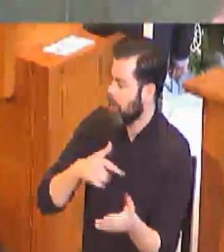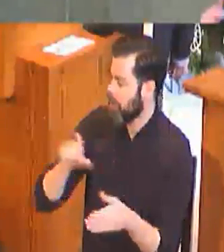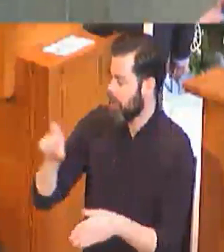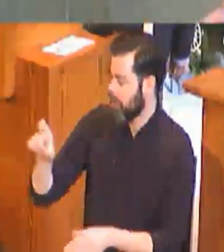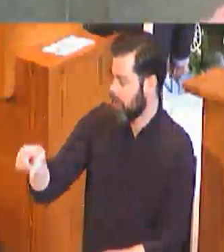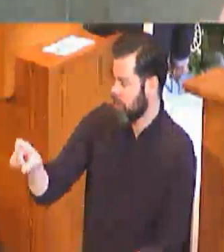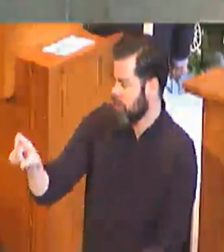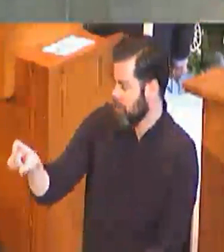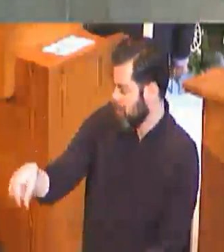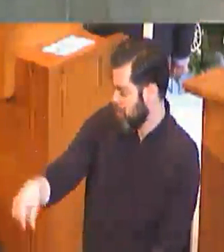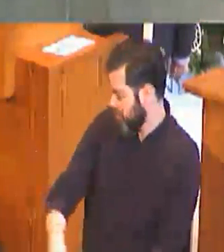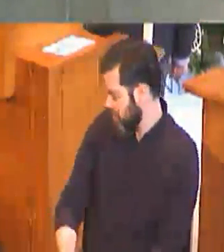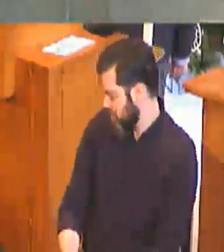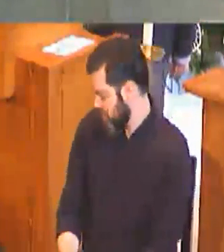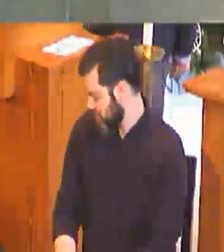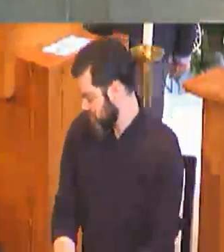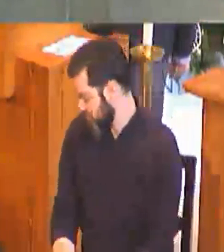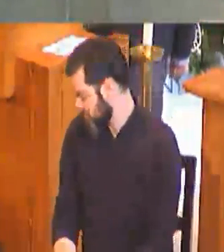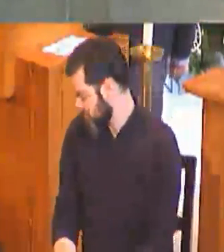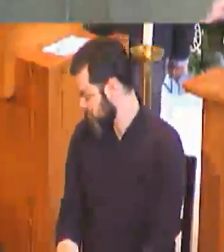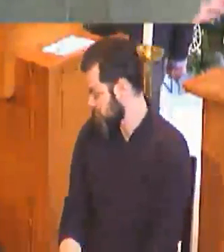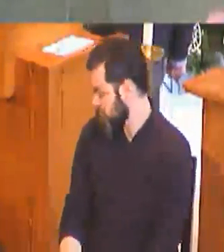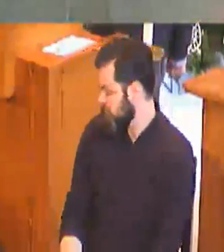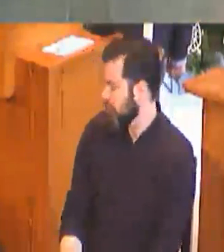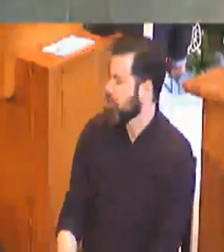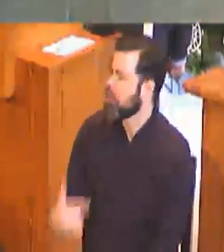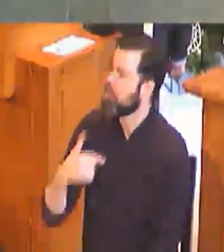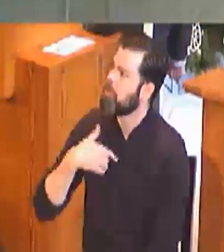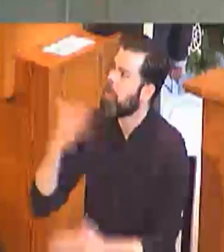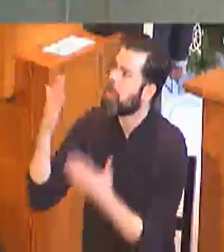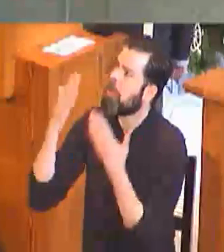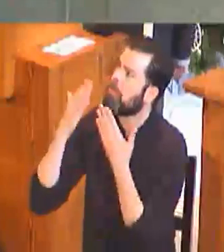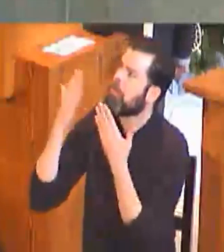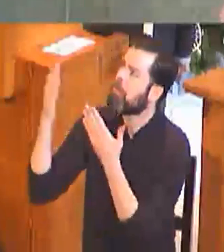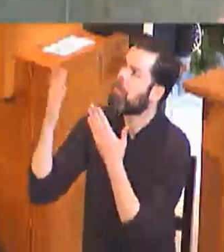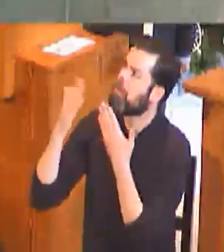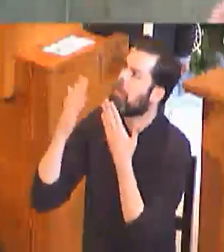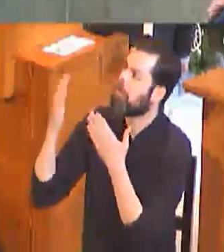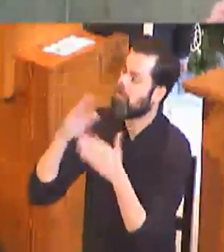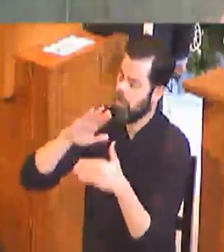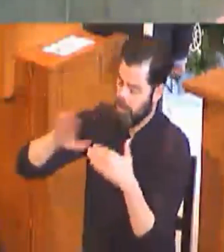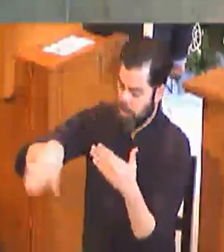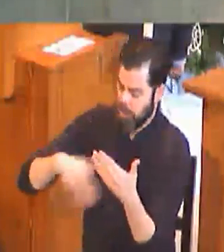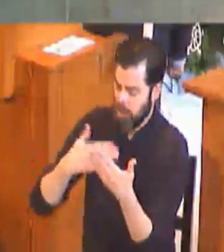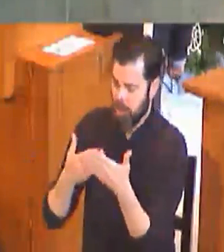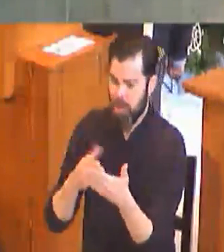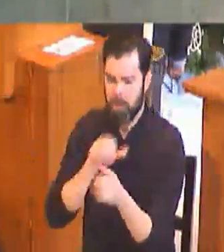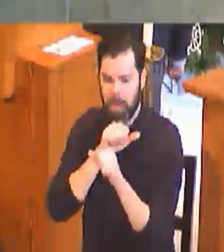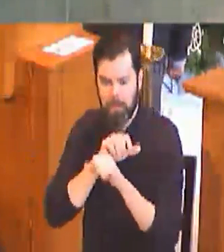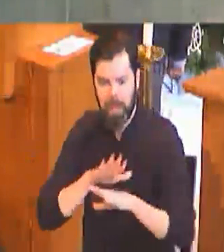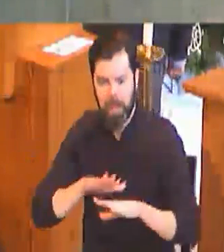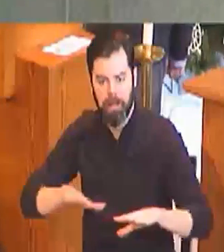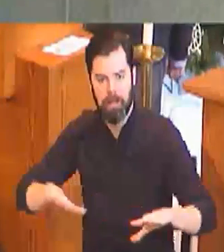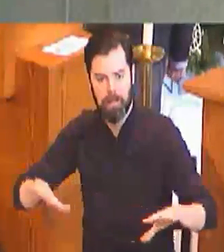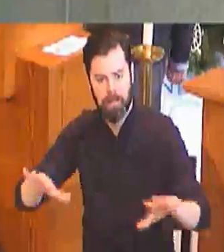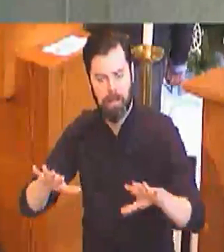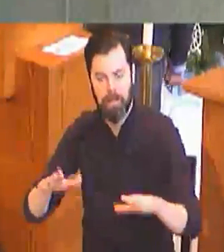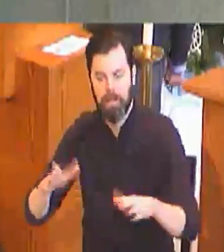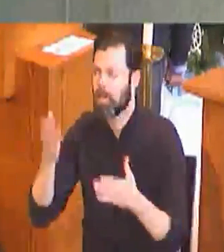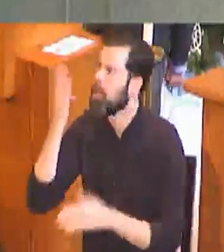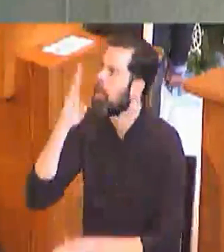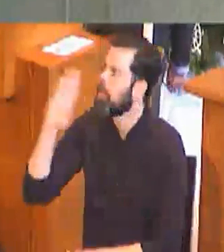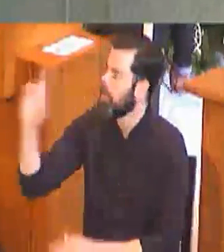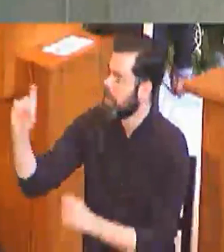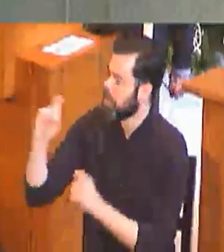little thing. Every day, every time, anyway. I give thanks for all of my blessings. God gives